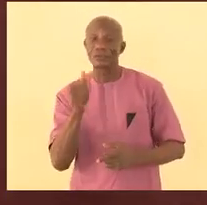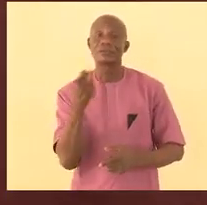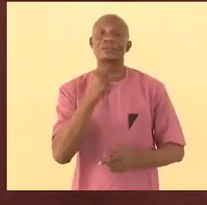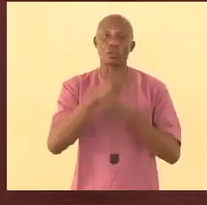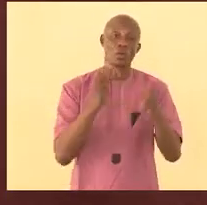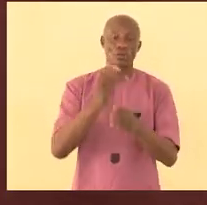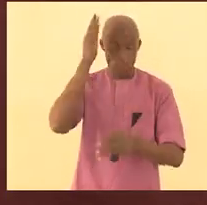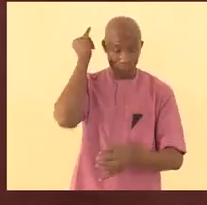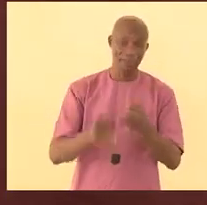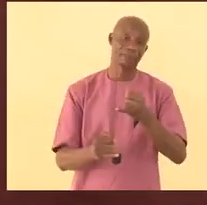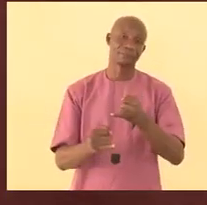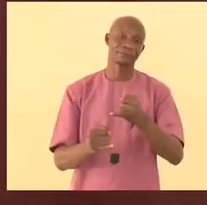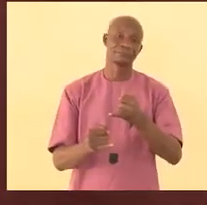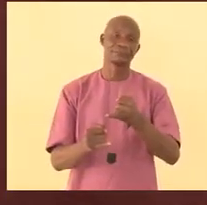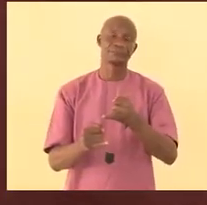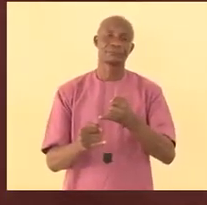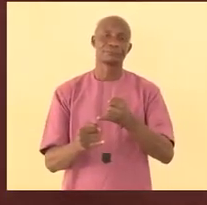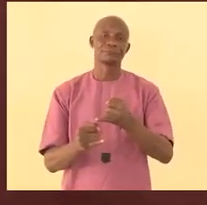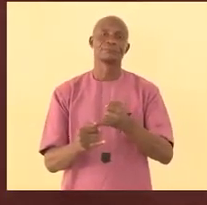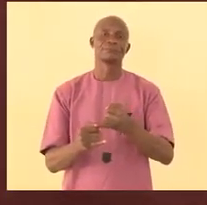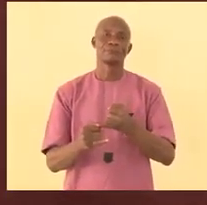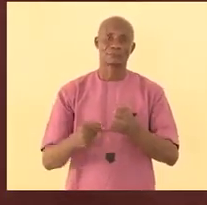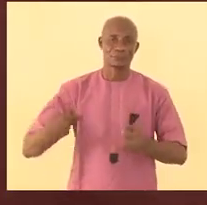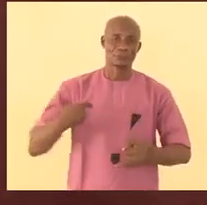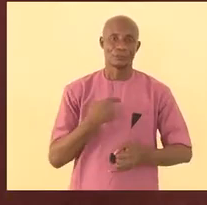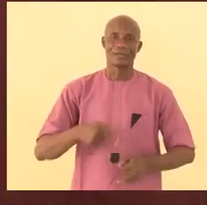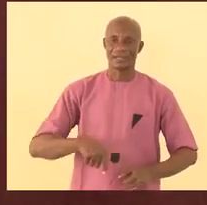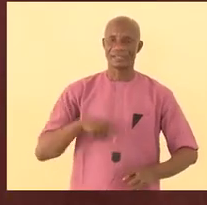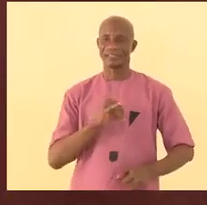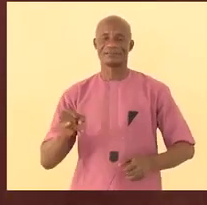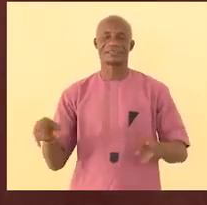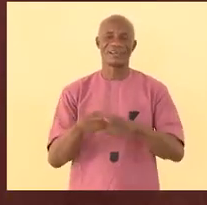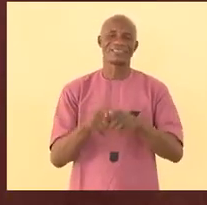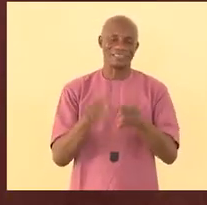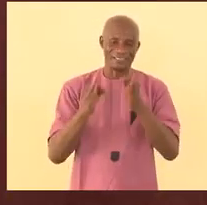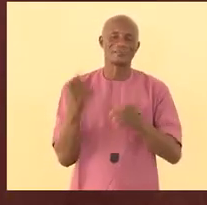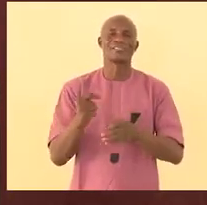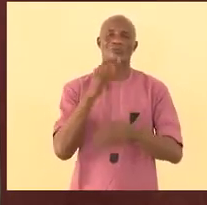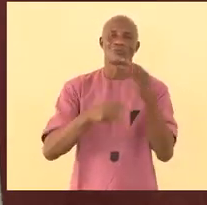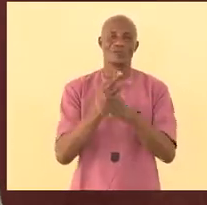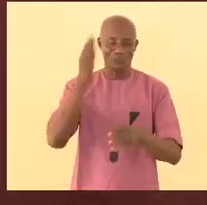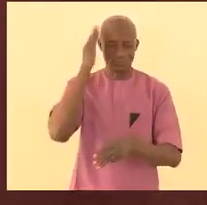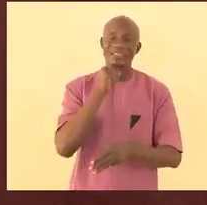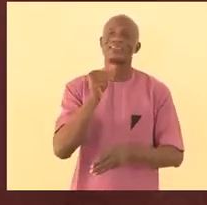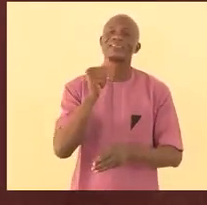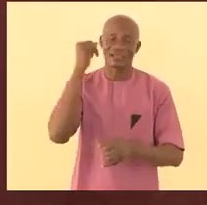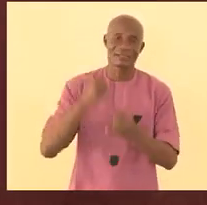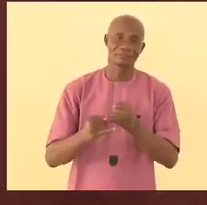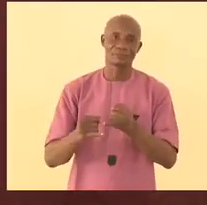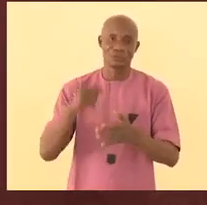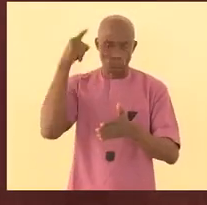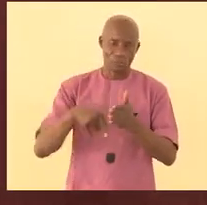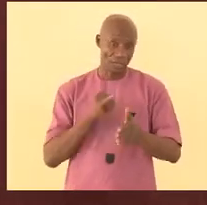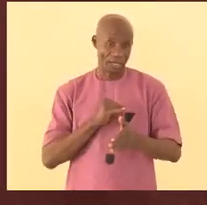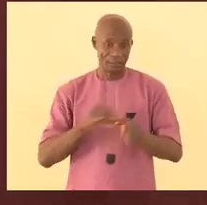world will end. Because the way the world is going now, we are living as if the world will not end. So what